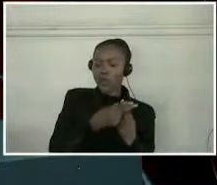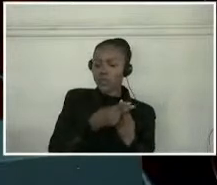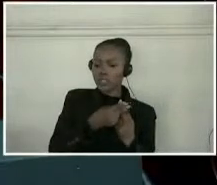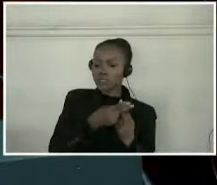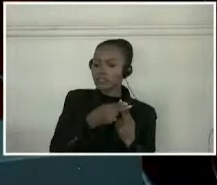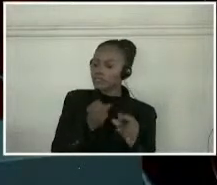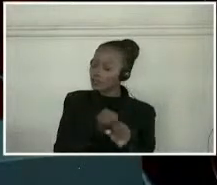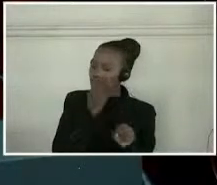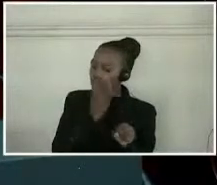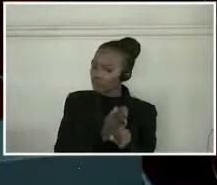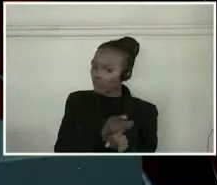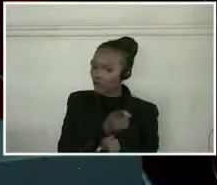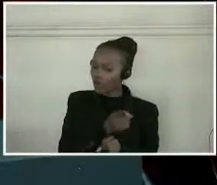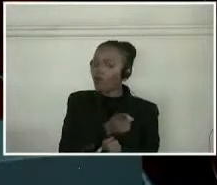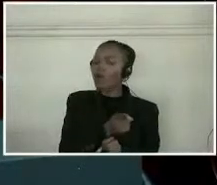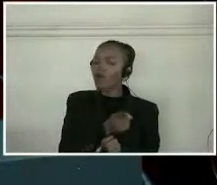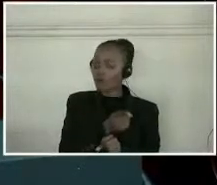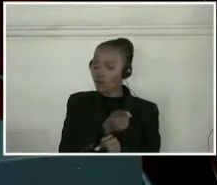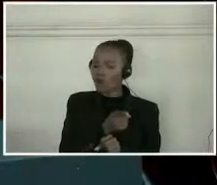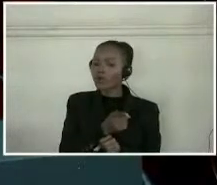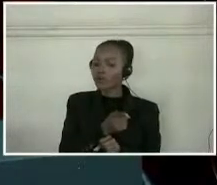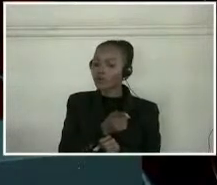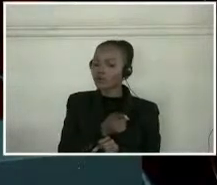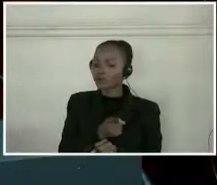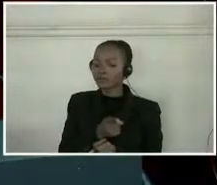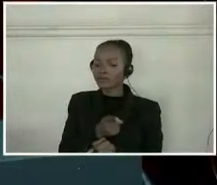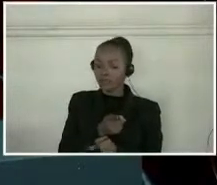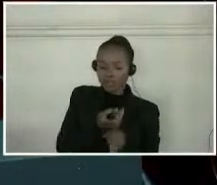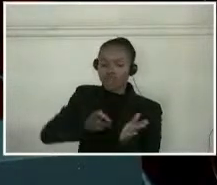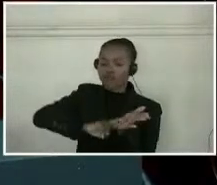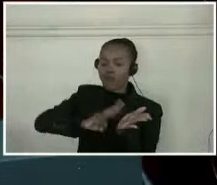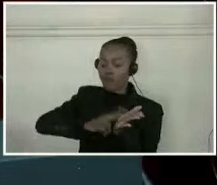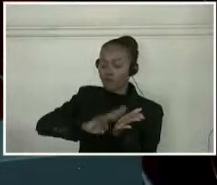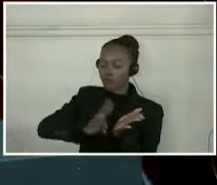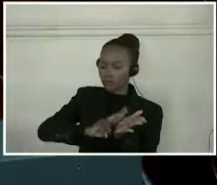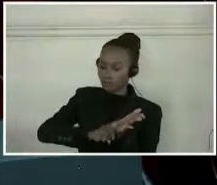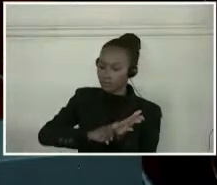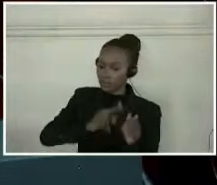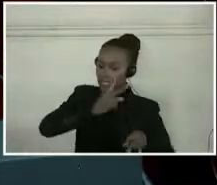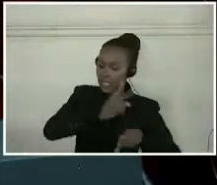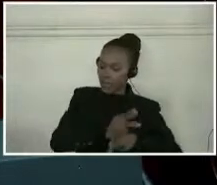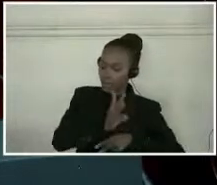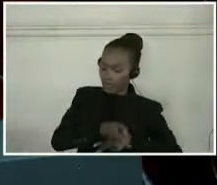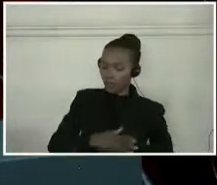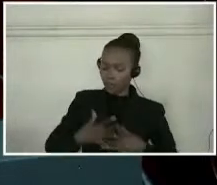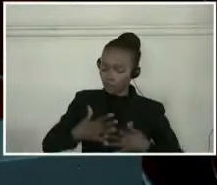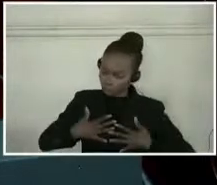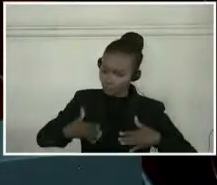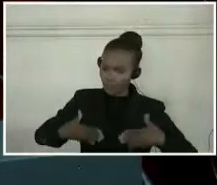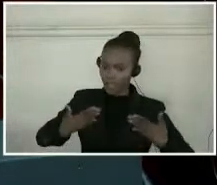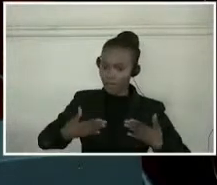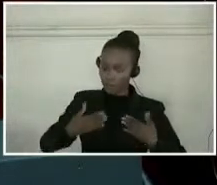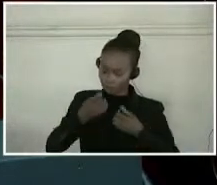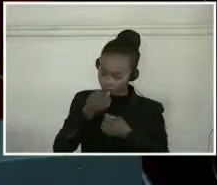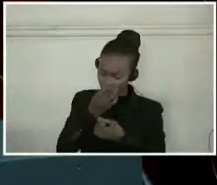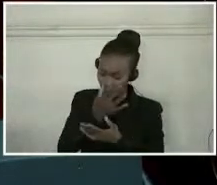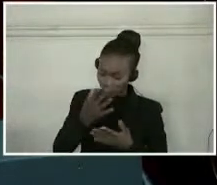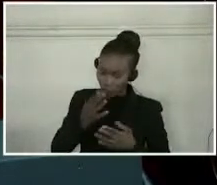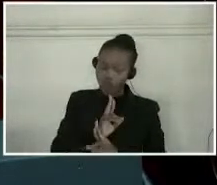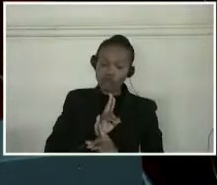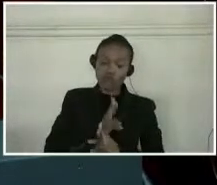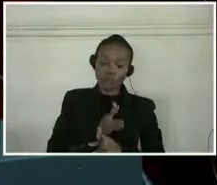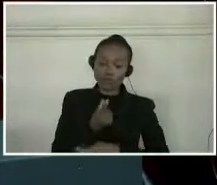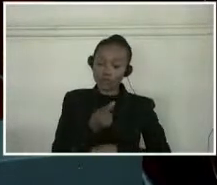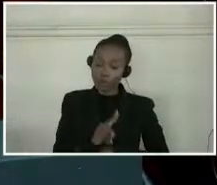digitizing archival records we are pleased to report that the archives have already